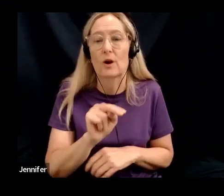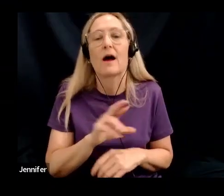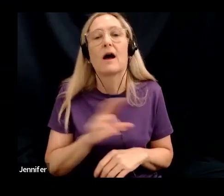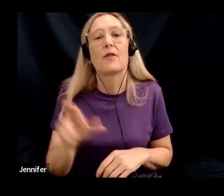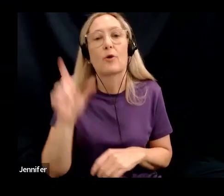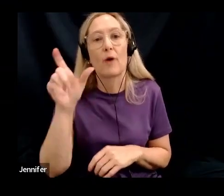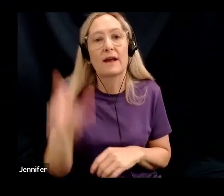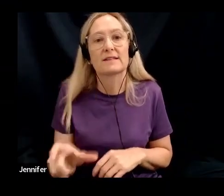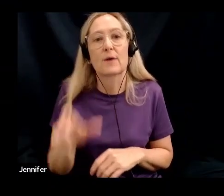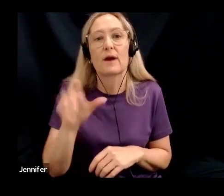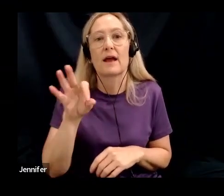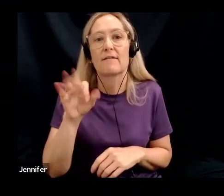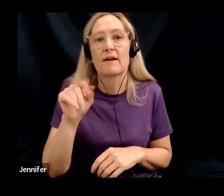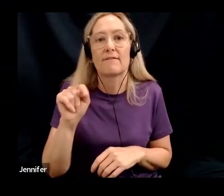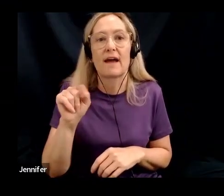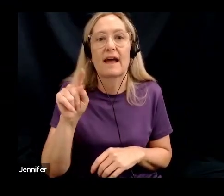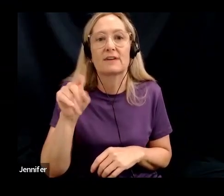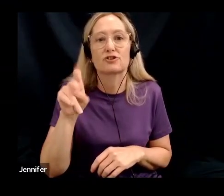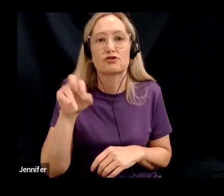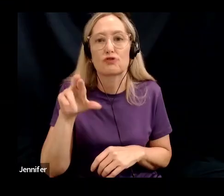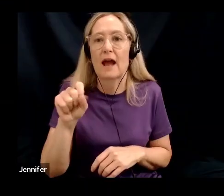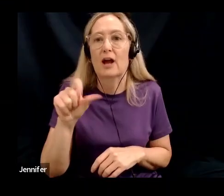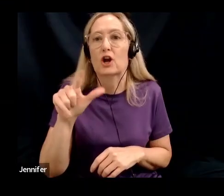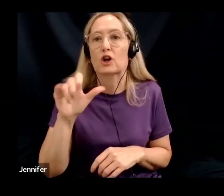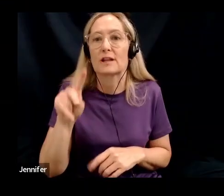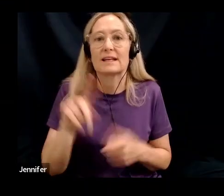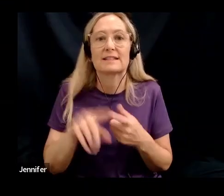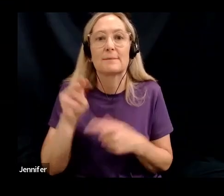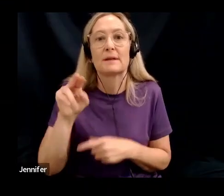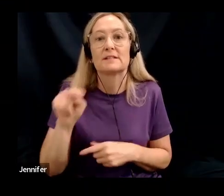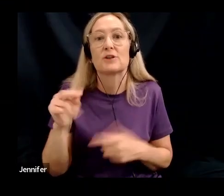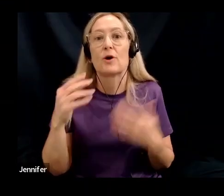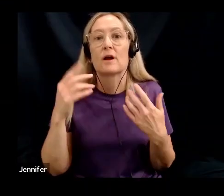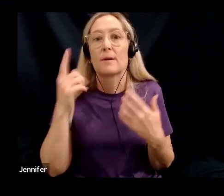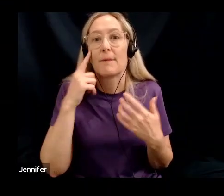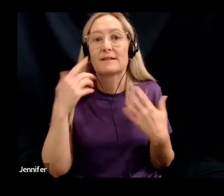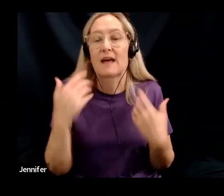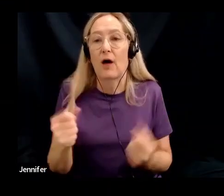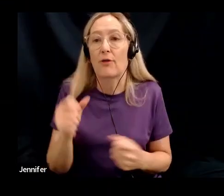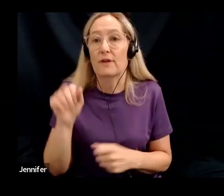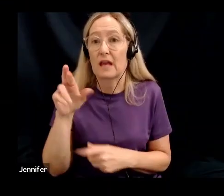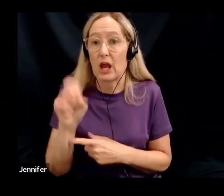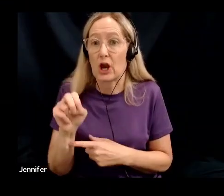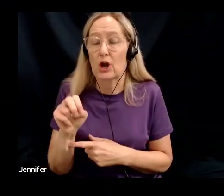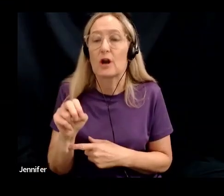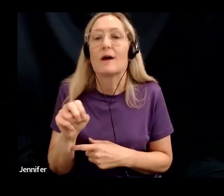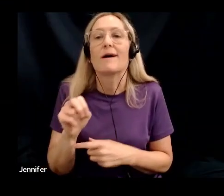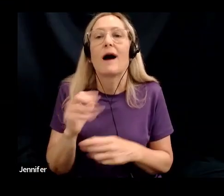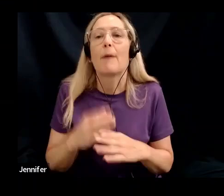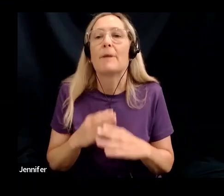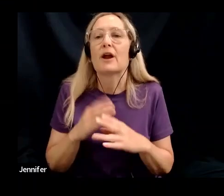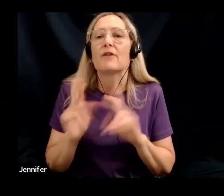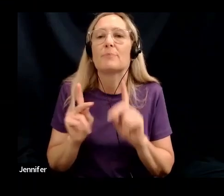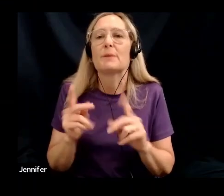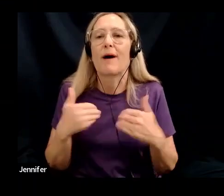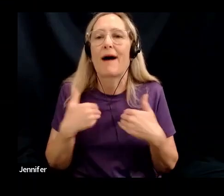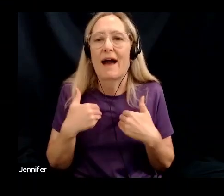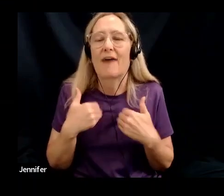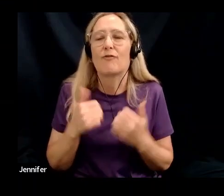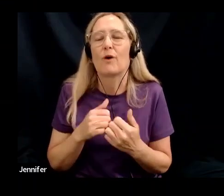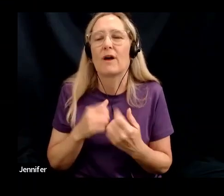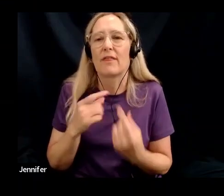have Fast Tracker link to Minnesota mental health care. So one barrier that a lot of people face when struggling with mental